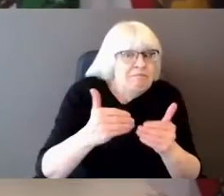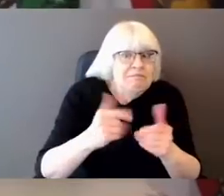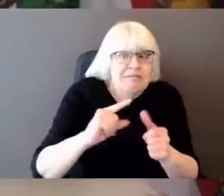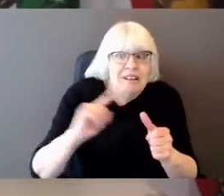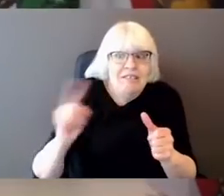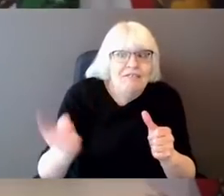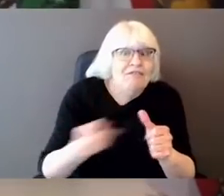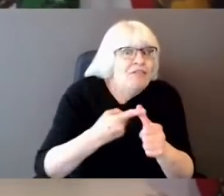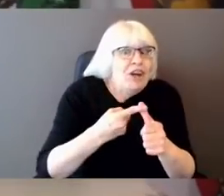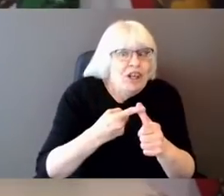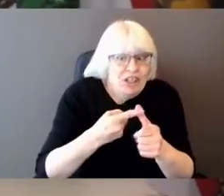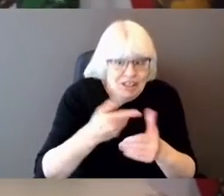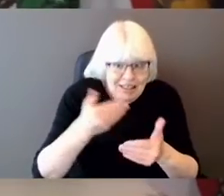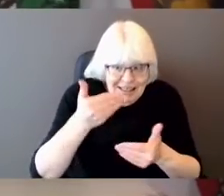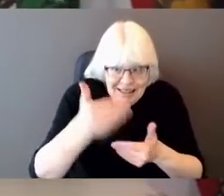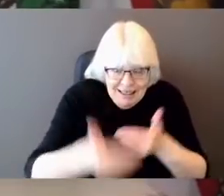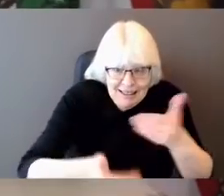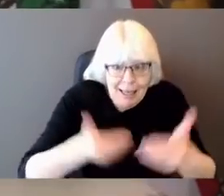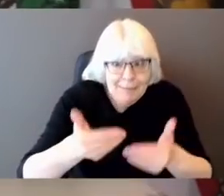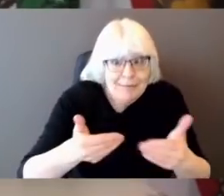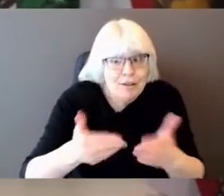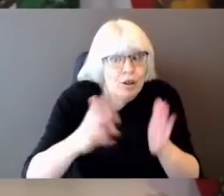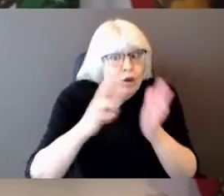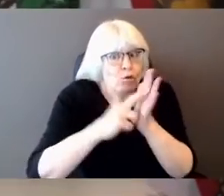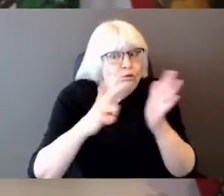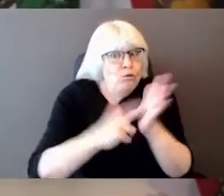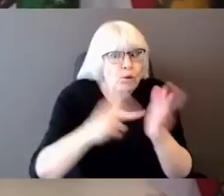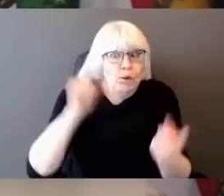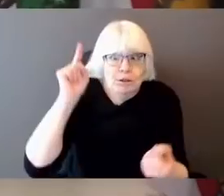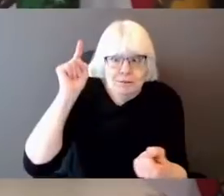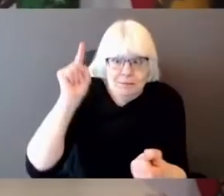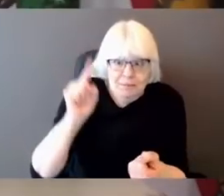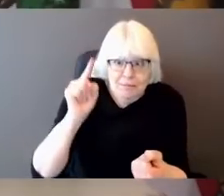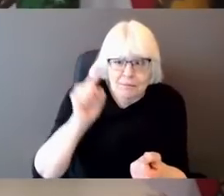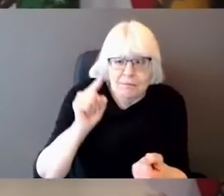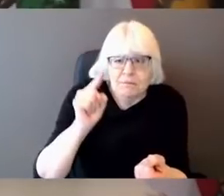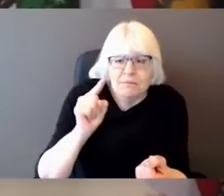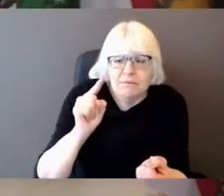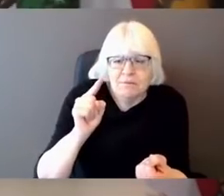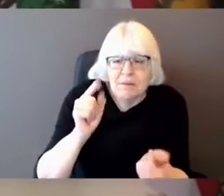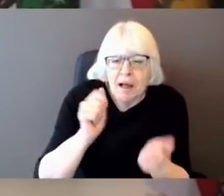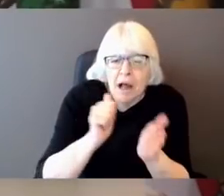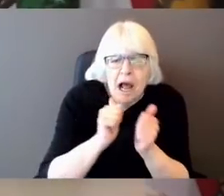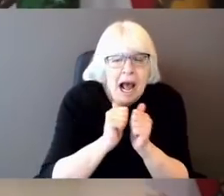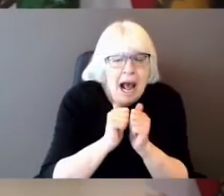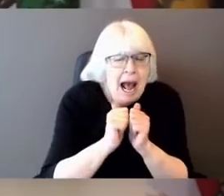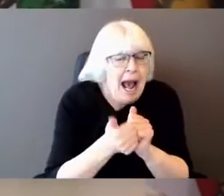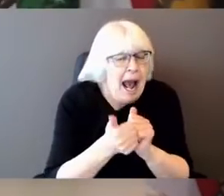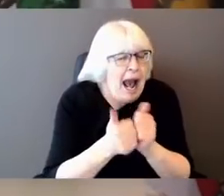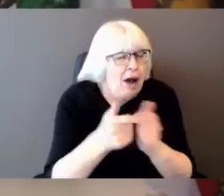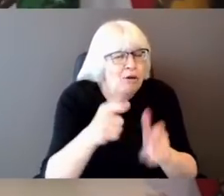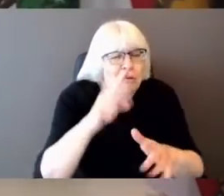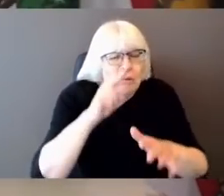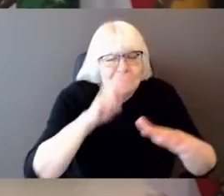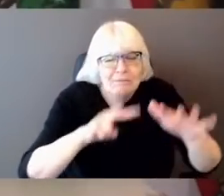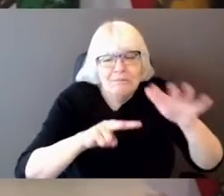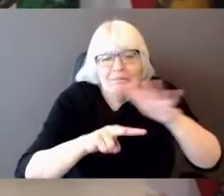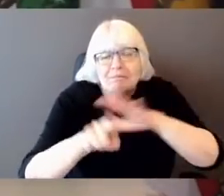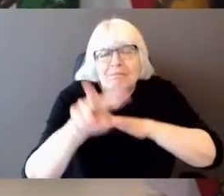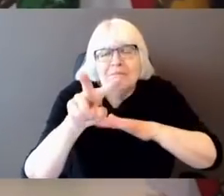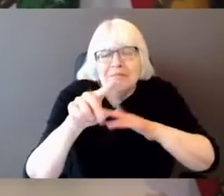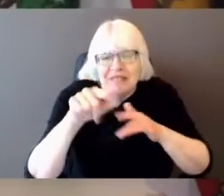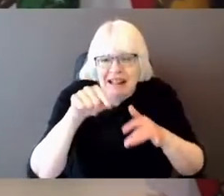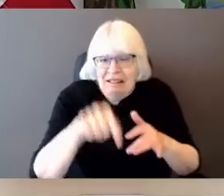restrictions, how do you expect those indicators to change and that data to change once we open up a little bit more, get rid of isolation